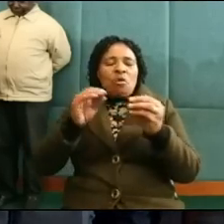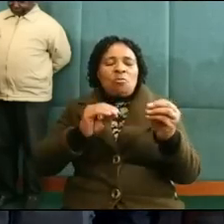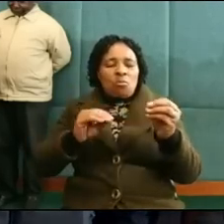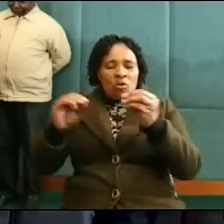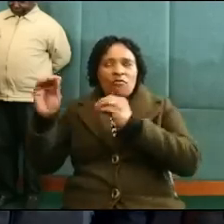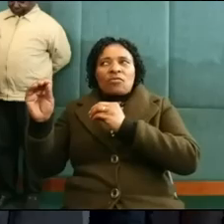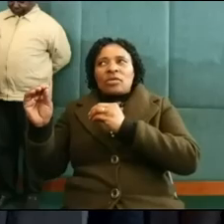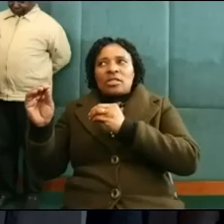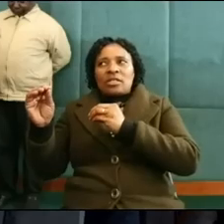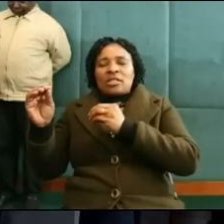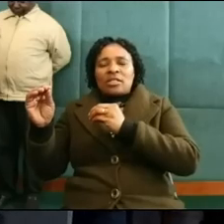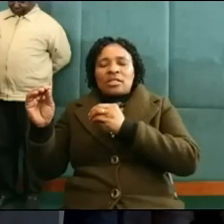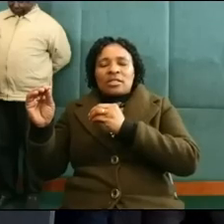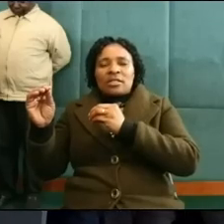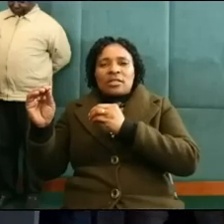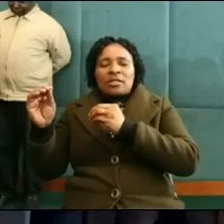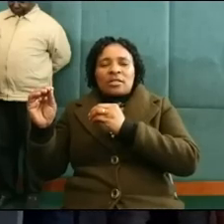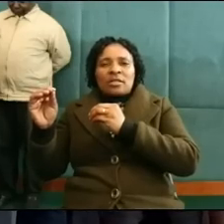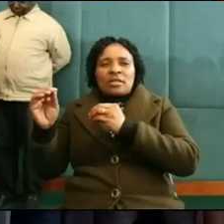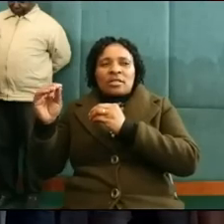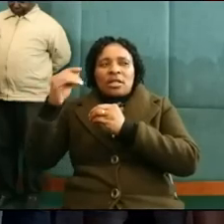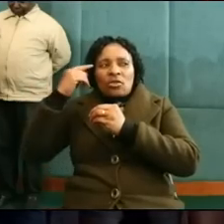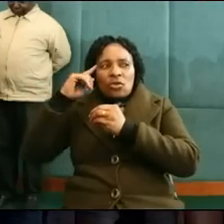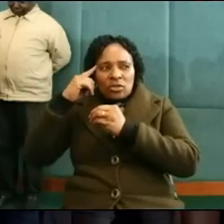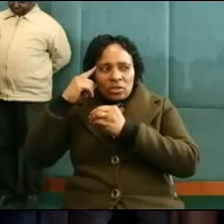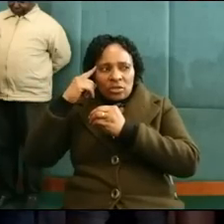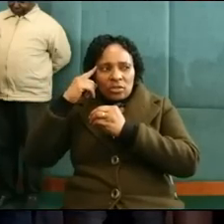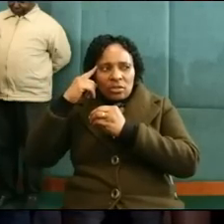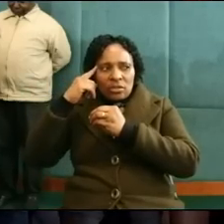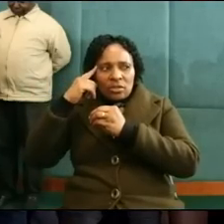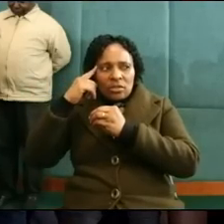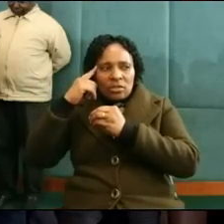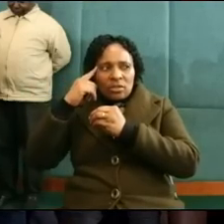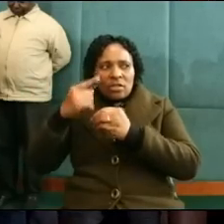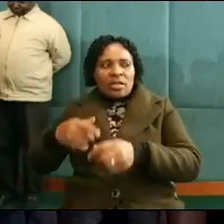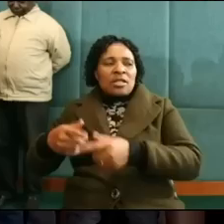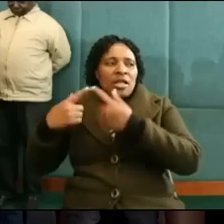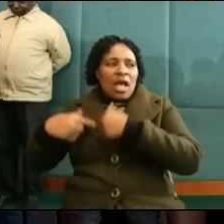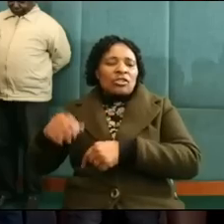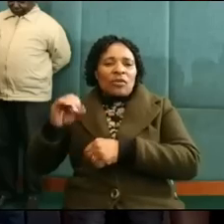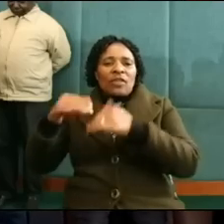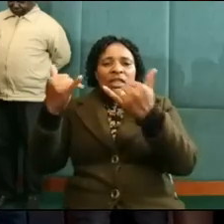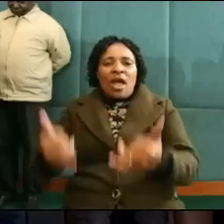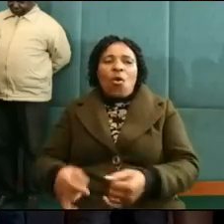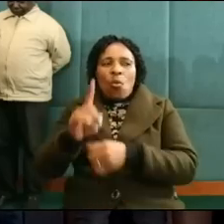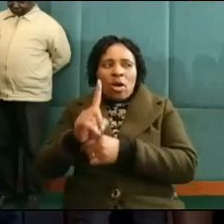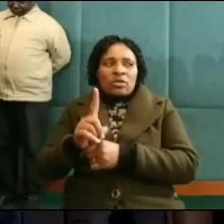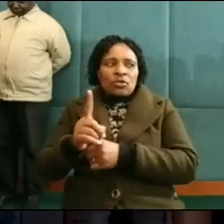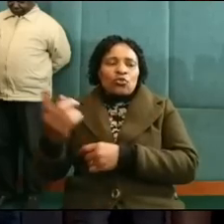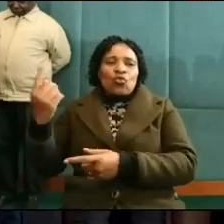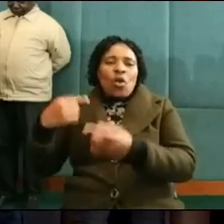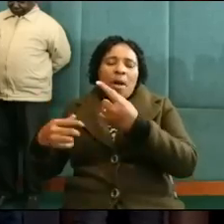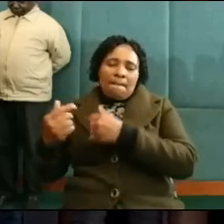moved even the thoughts and the hearts of the young ones to